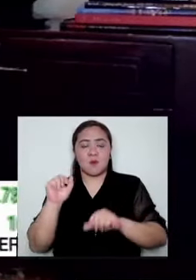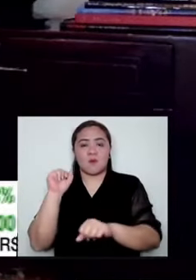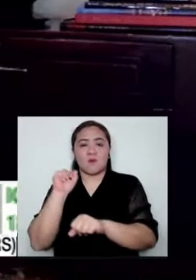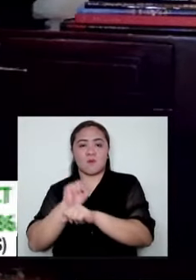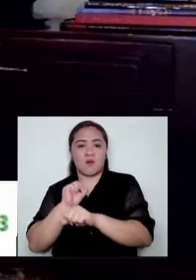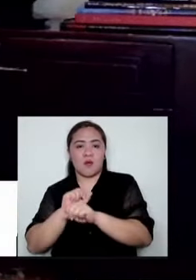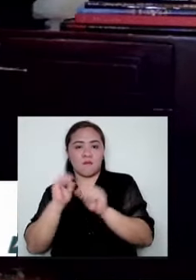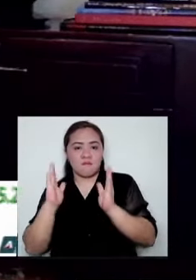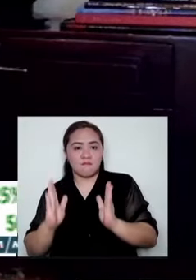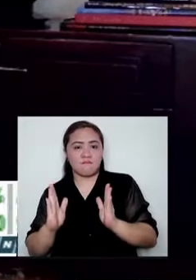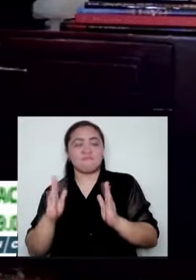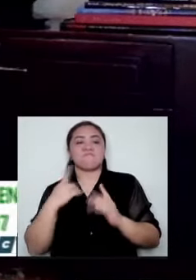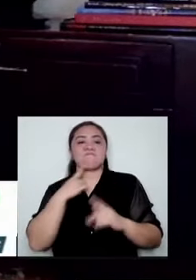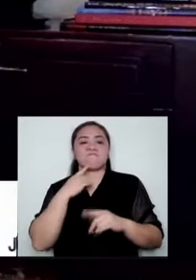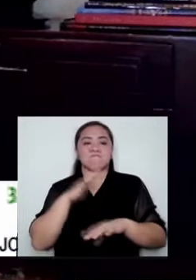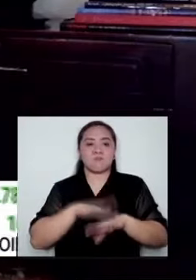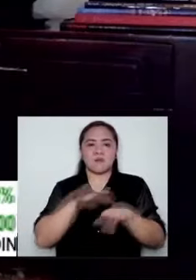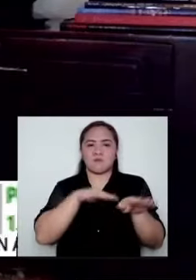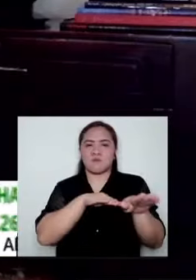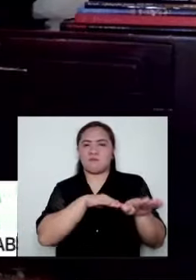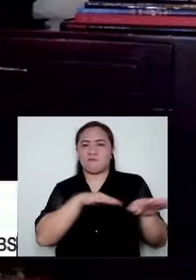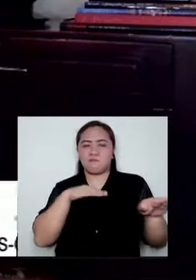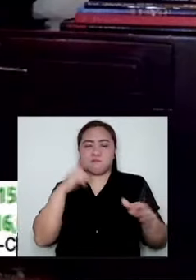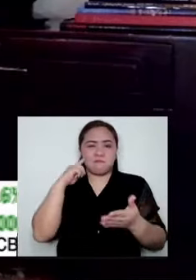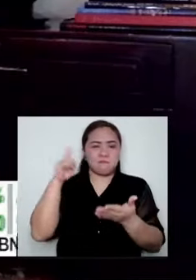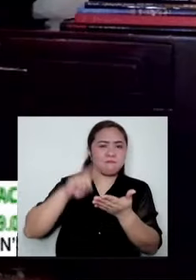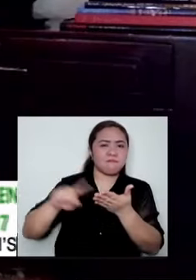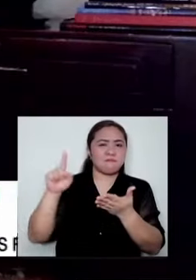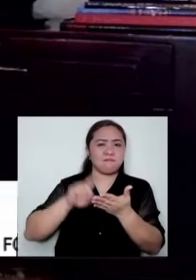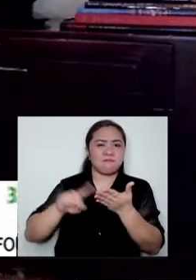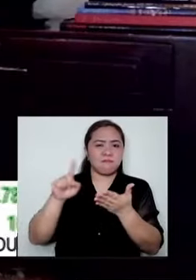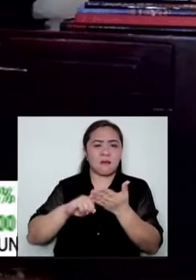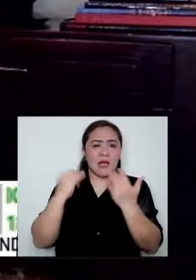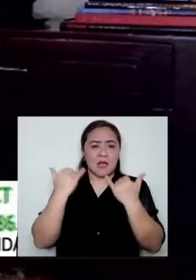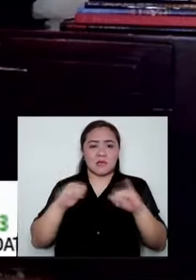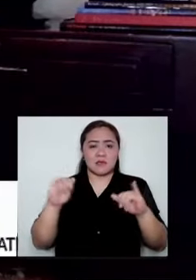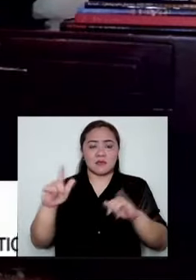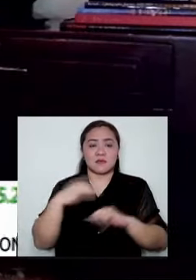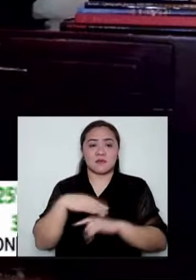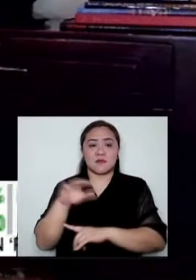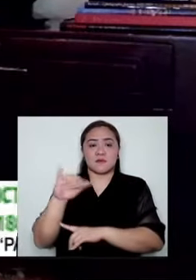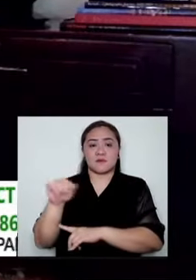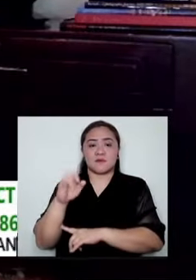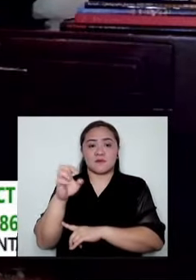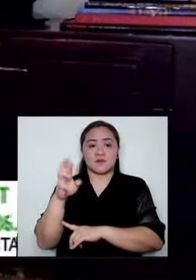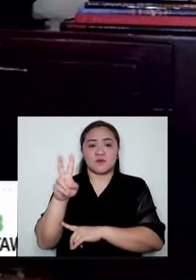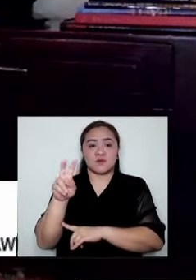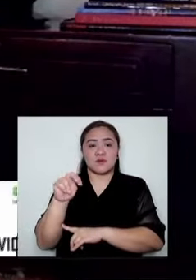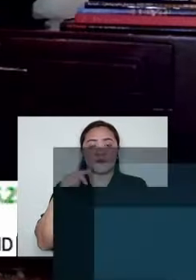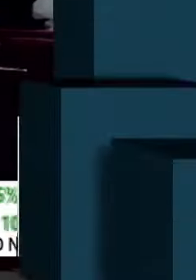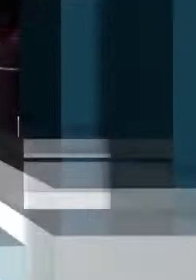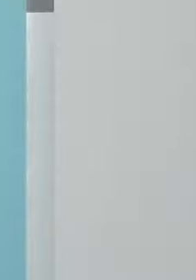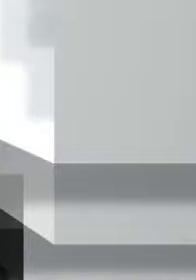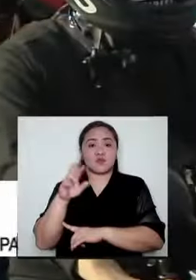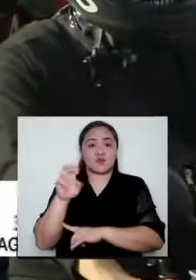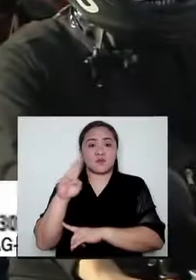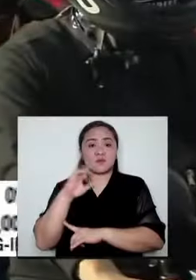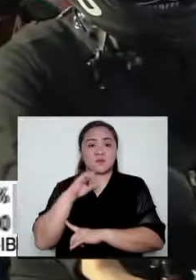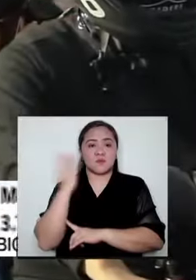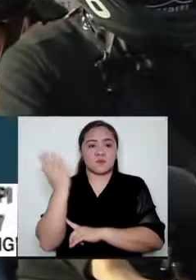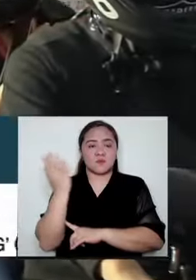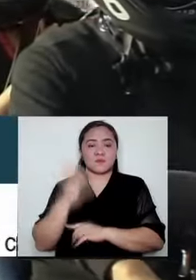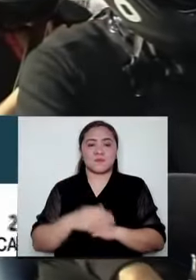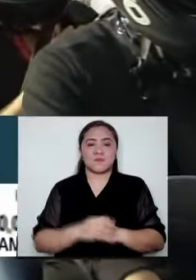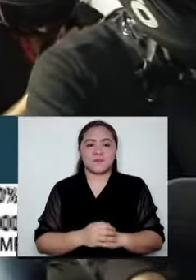are enduring heavy traffic at checkpoints. Our correspondent Jervis Manahan filed this report.